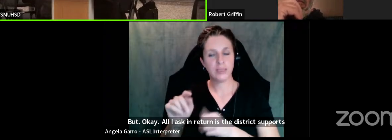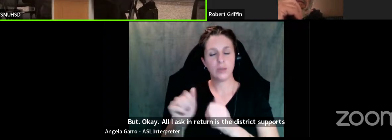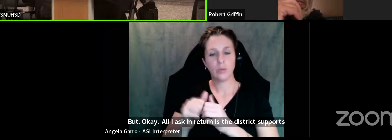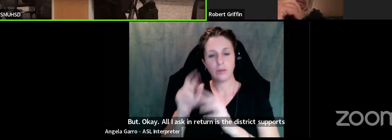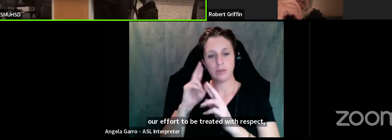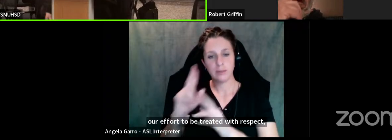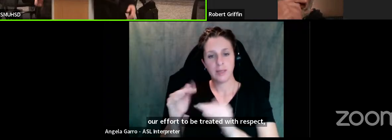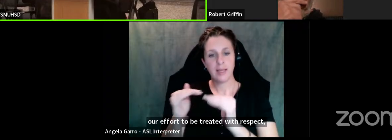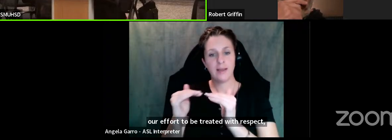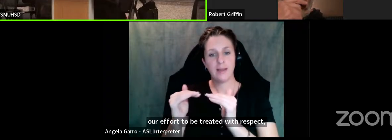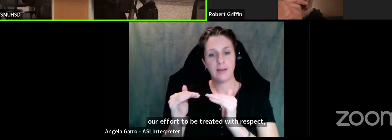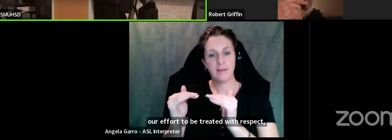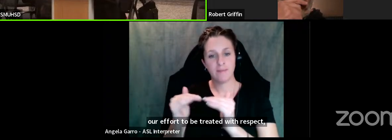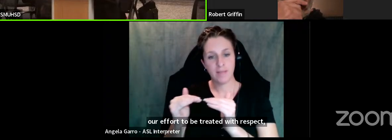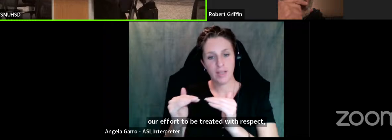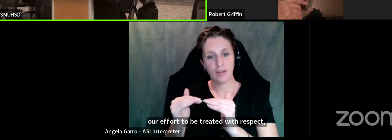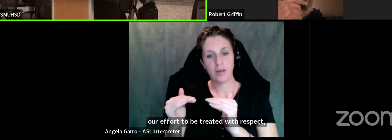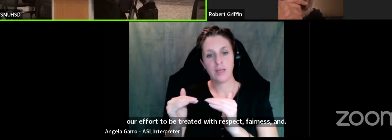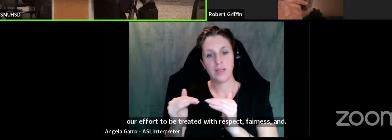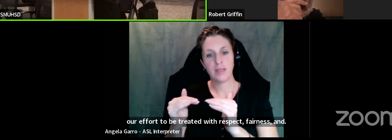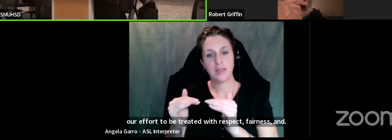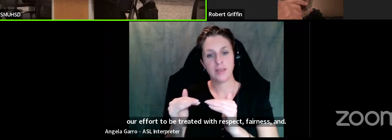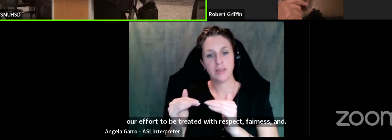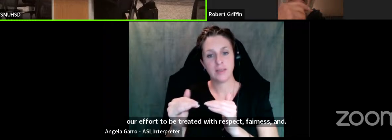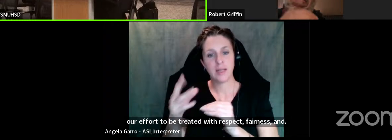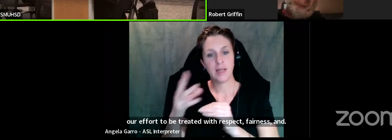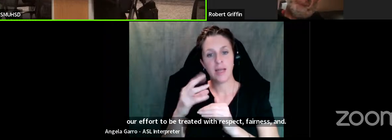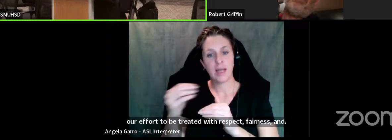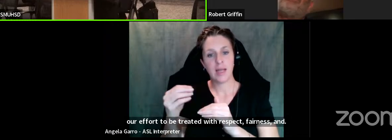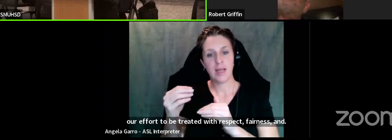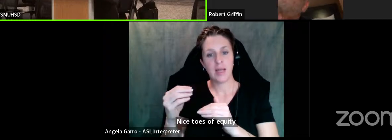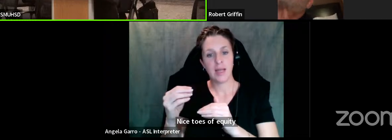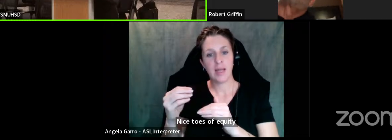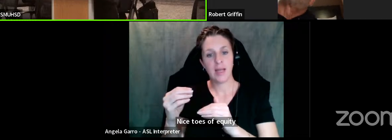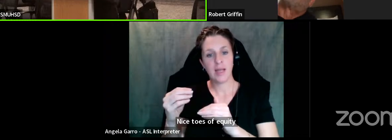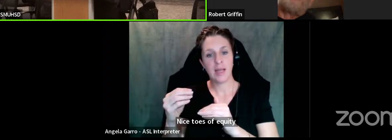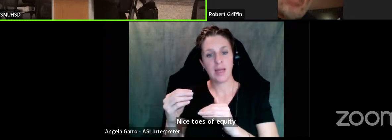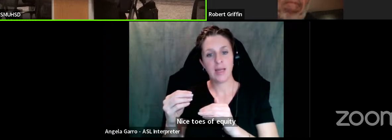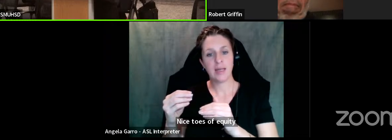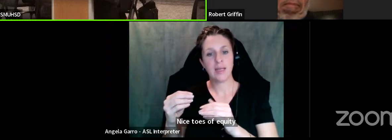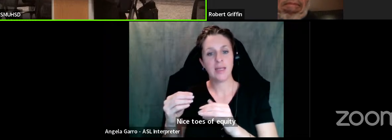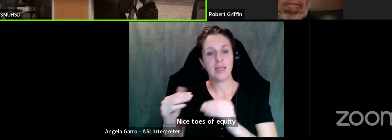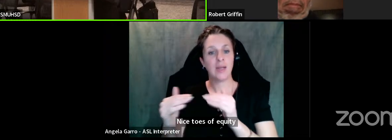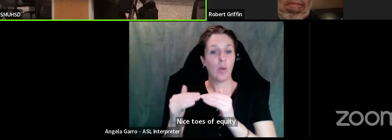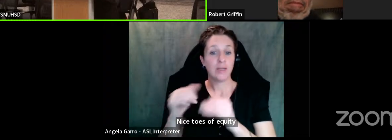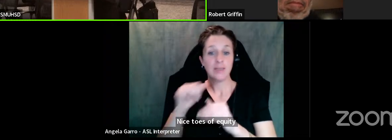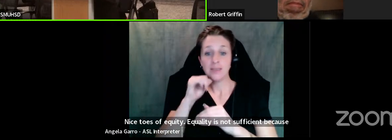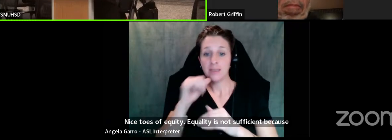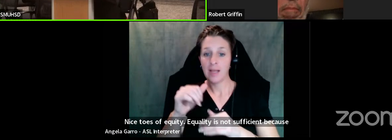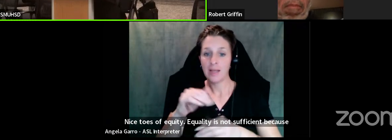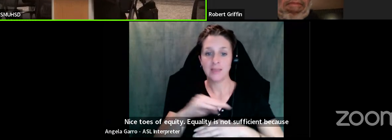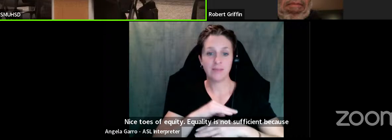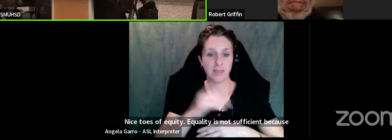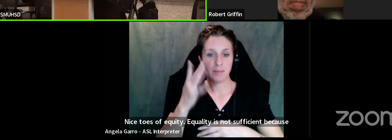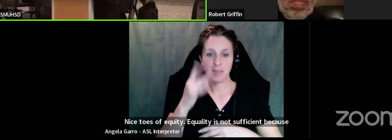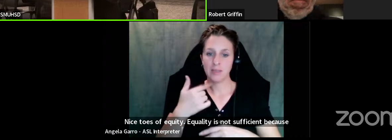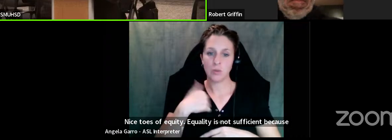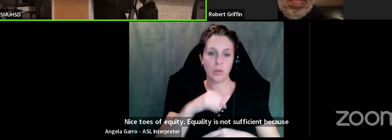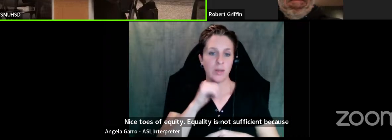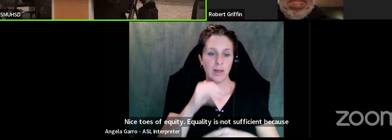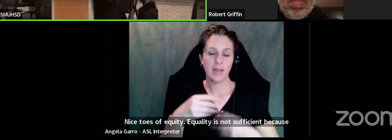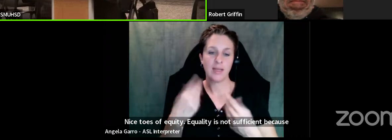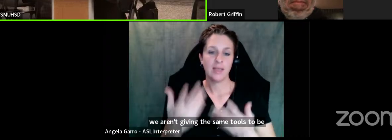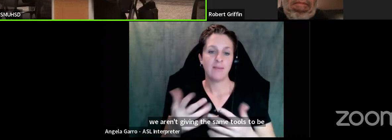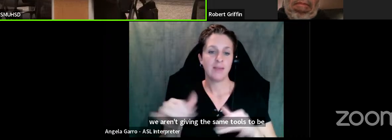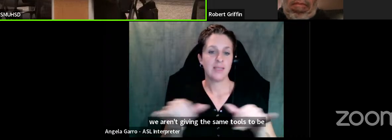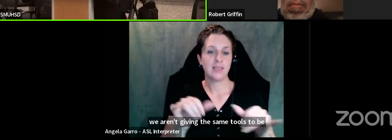a nice dose of equity. Equality is not sufficient because we aren't given the same tools to be